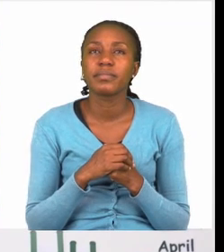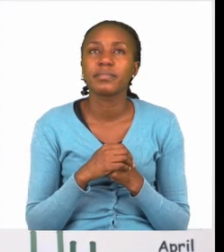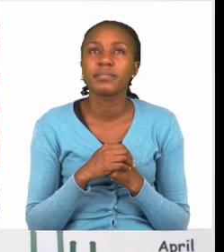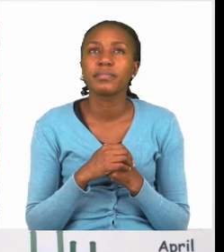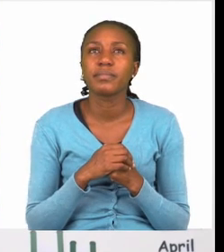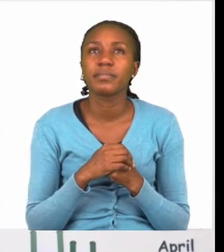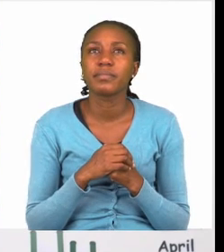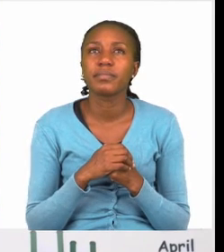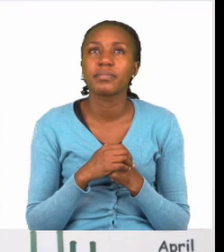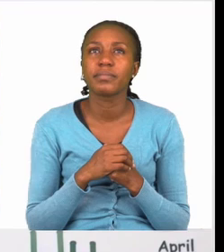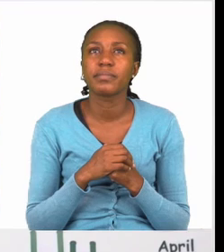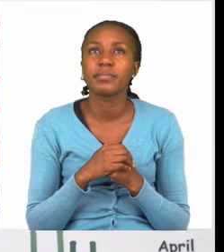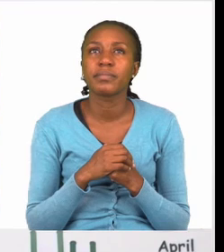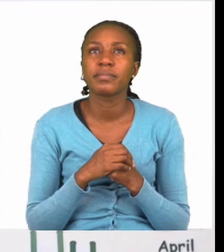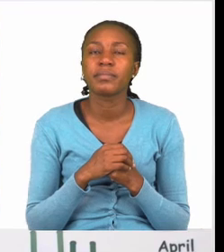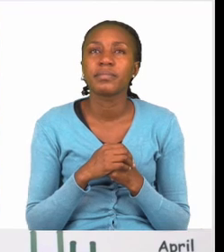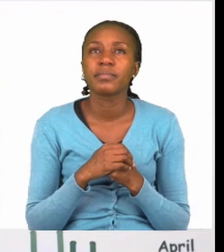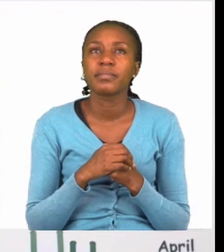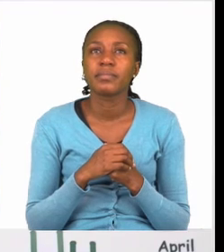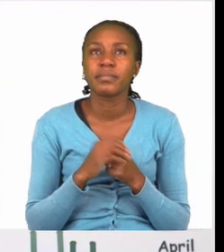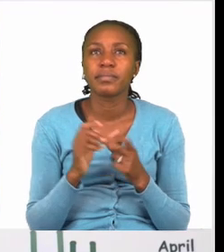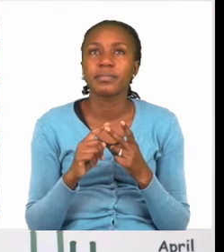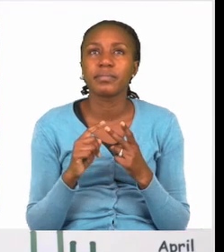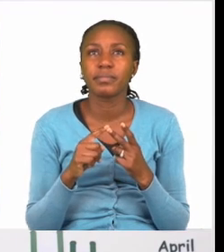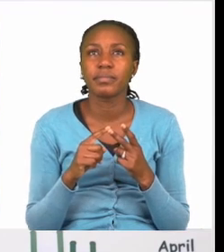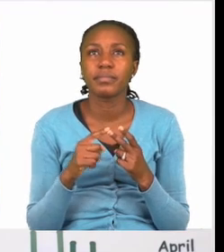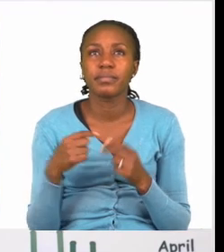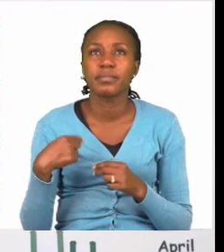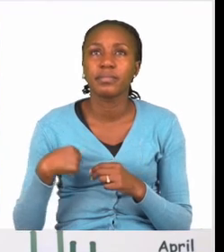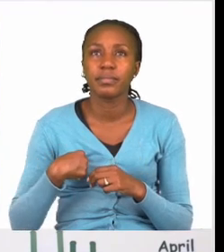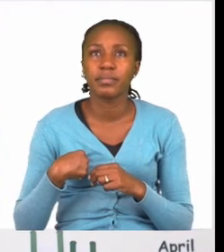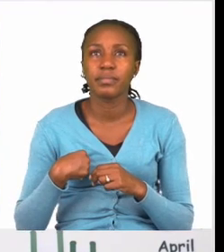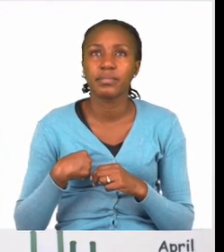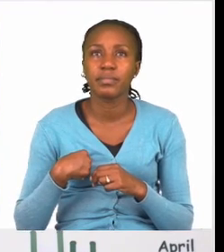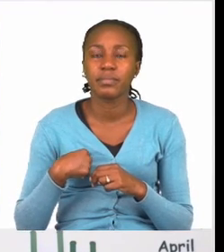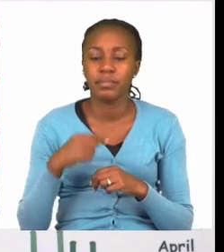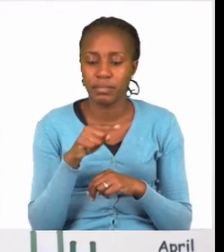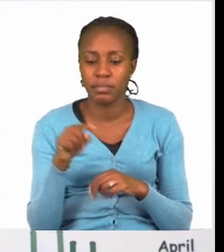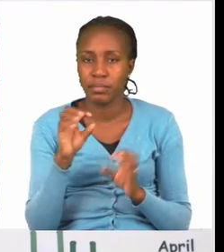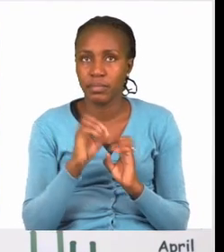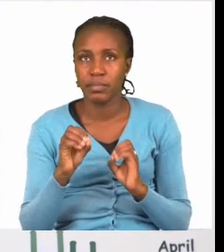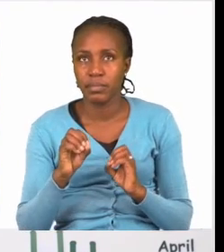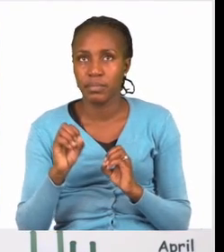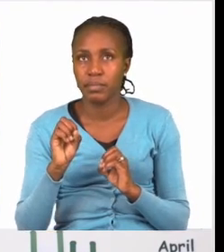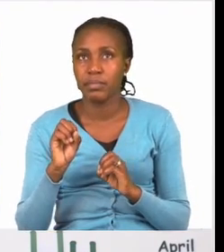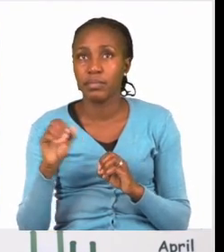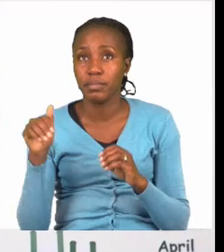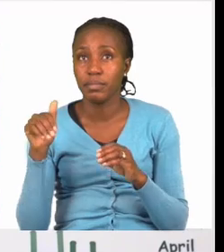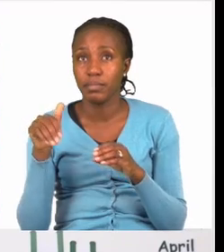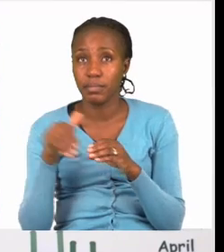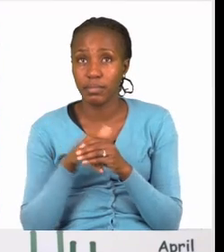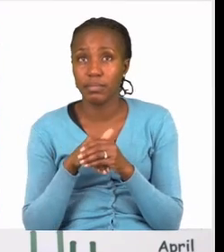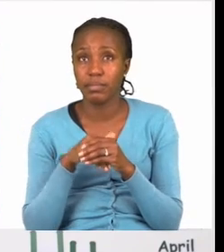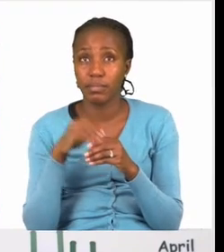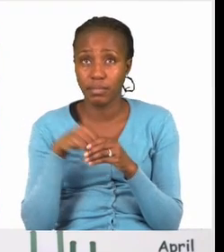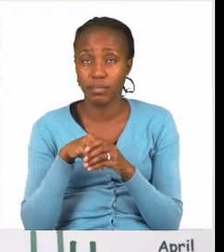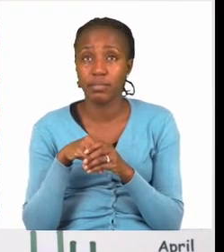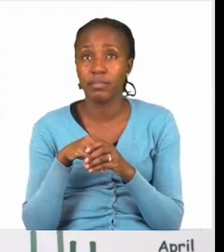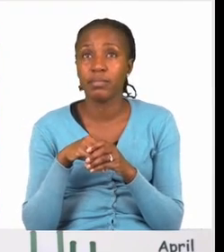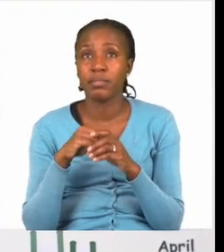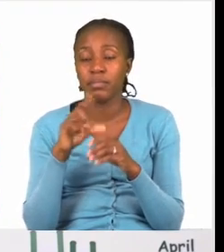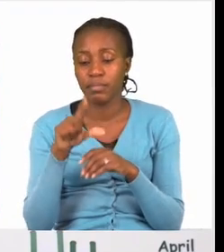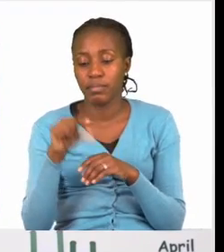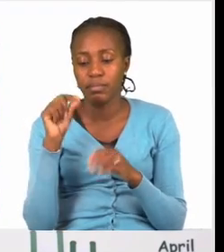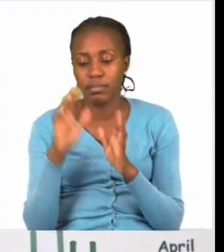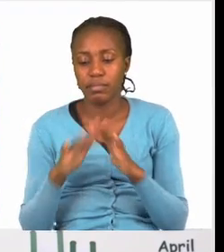scared. Let's try the second one. He blank space in the garden. Now what